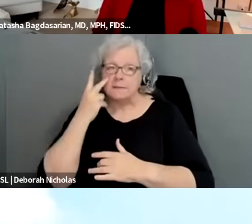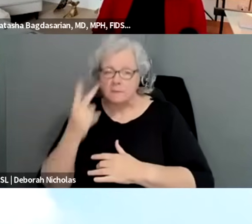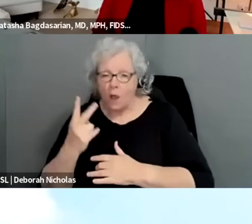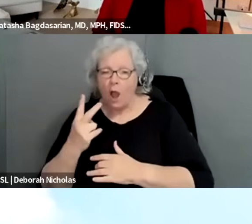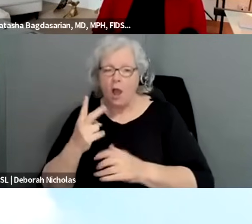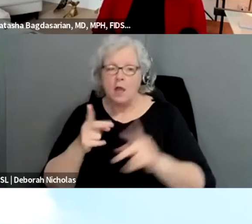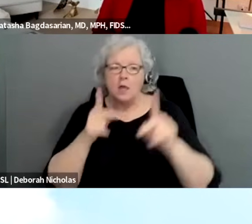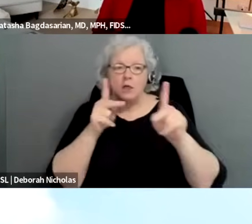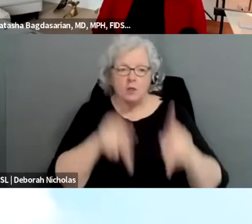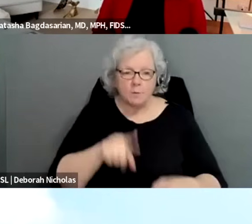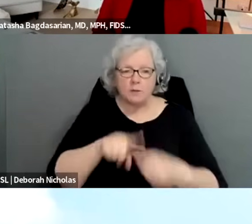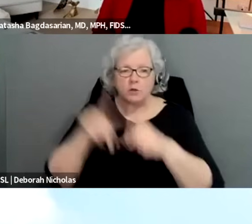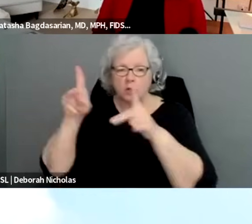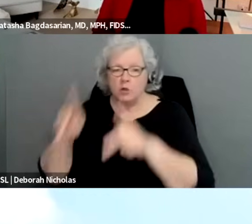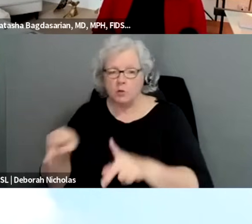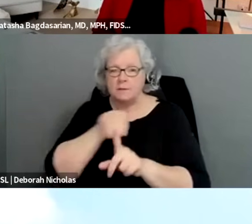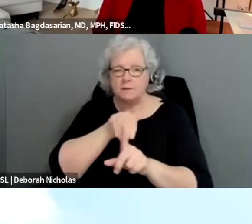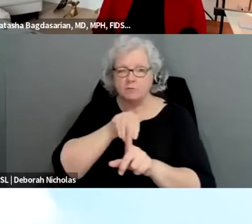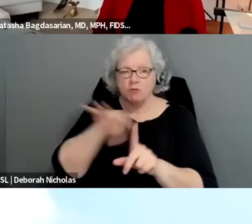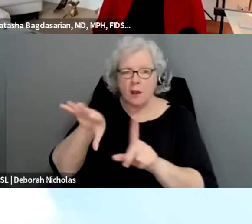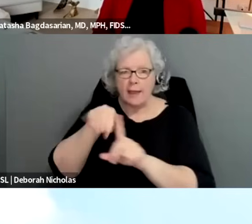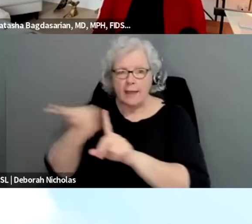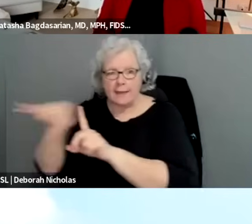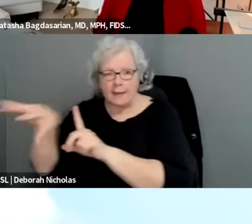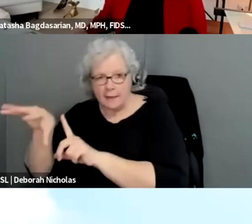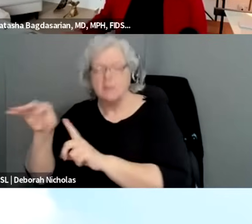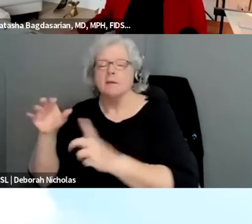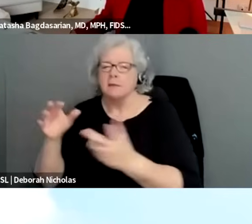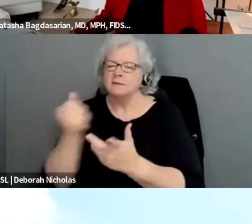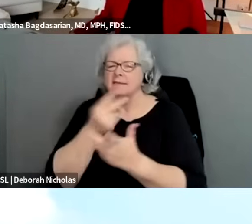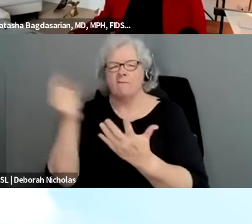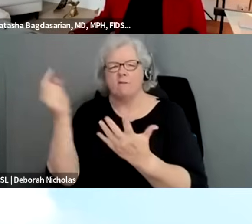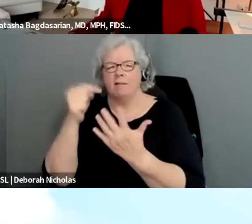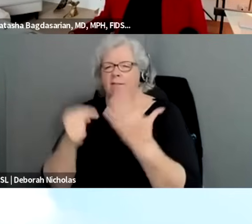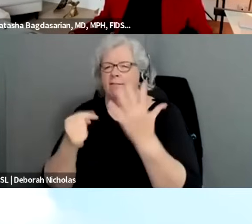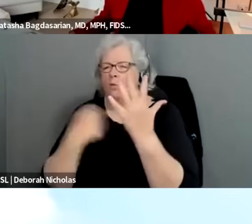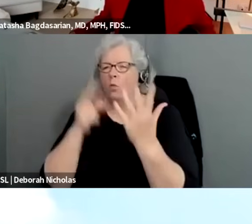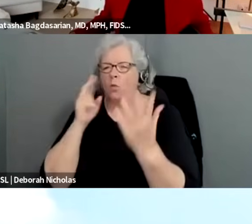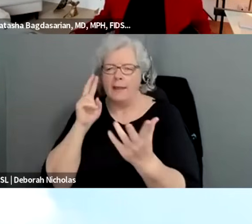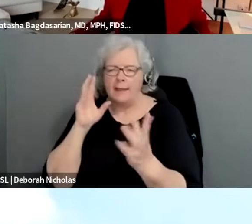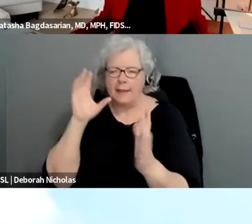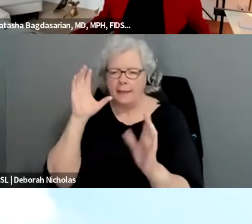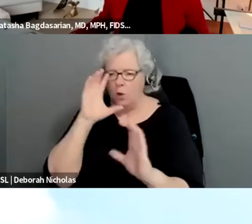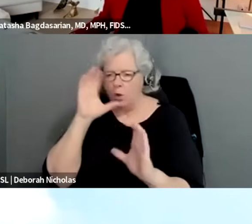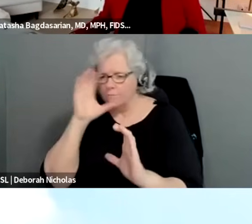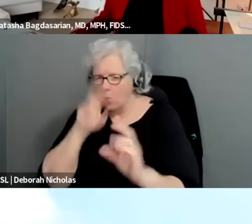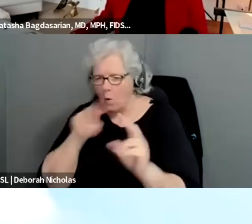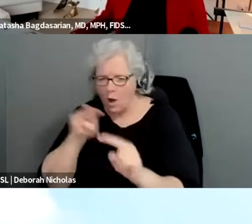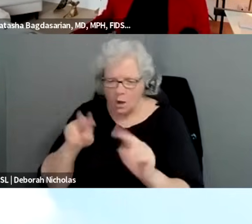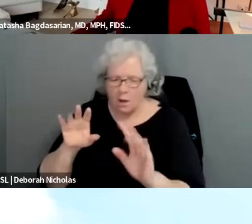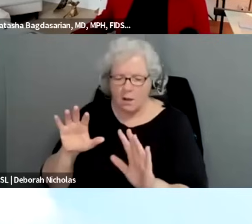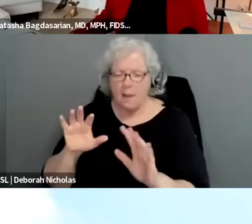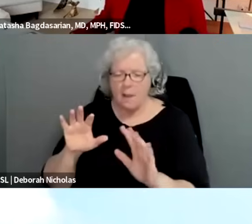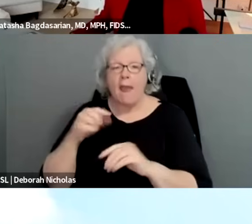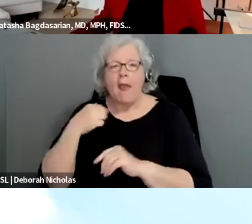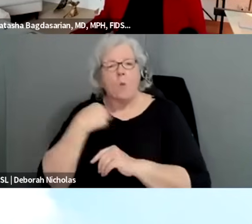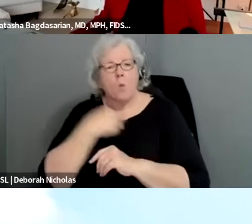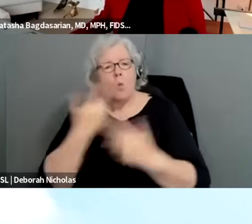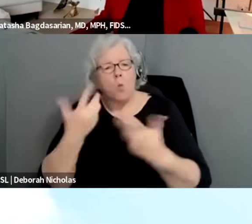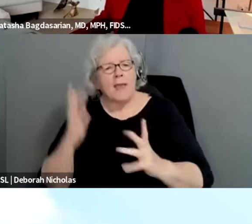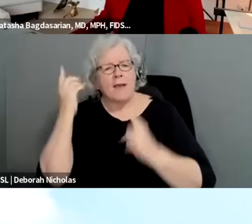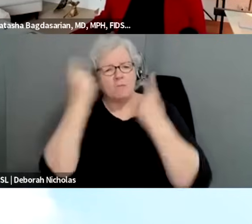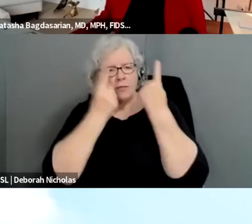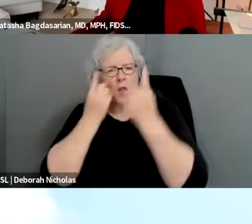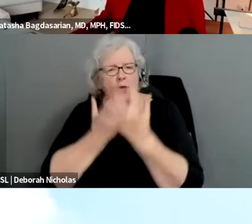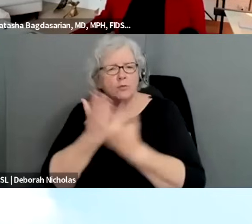are a number of indicators we would look for. And I think that, we have thought through this